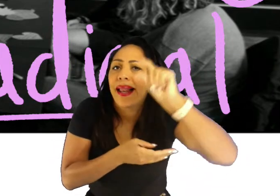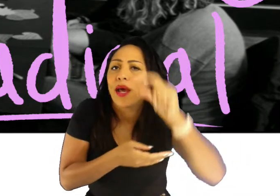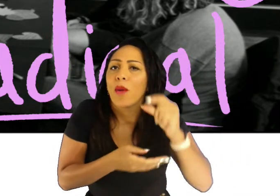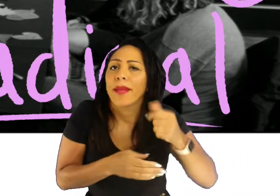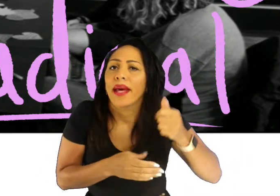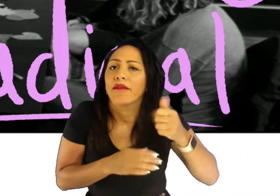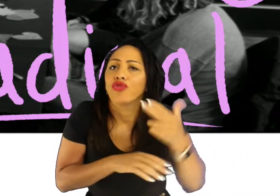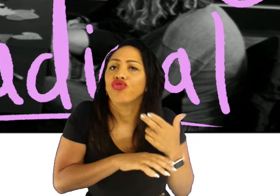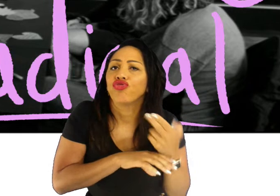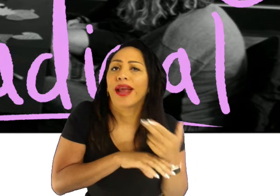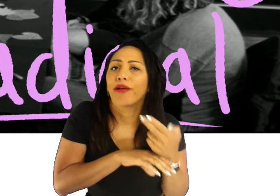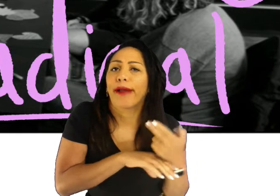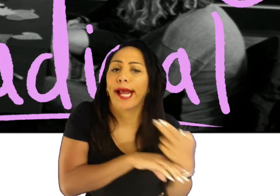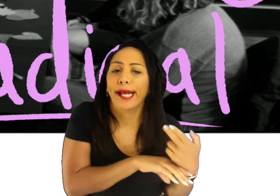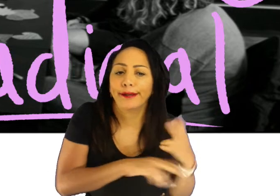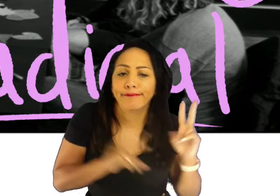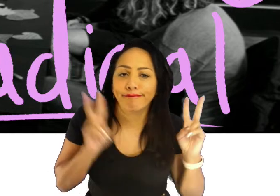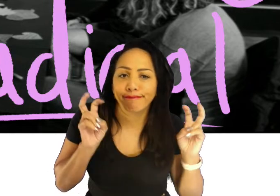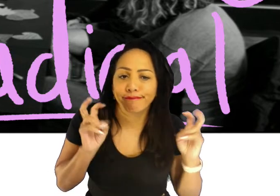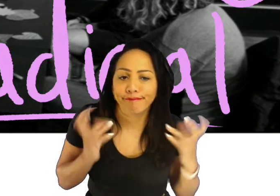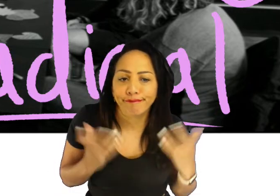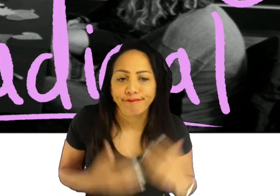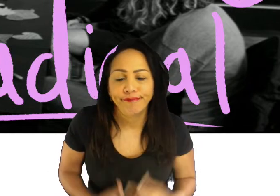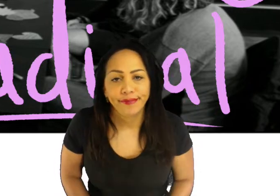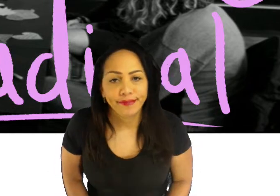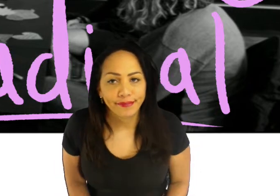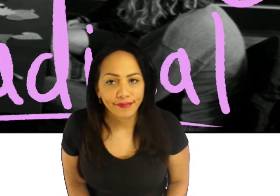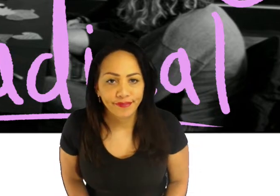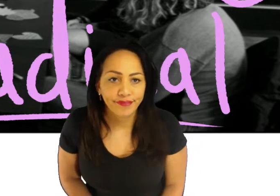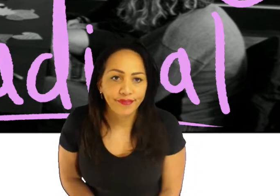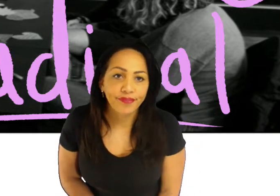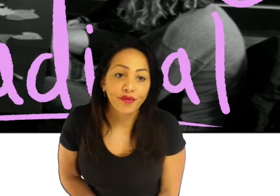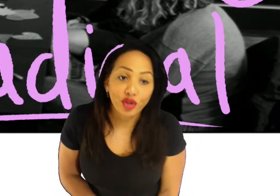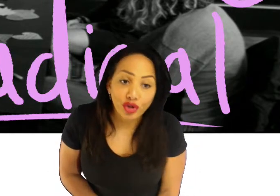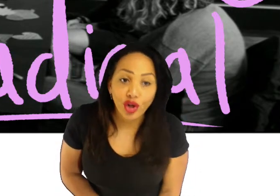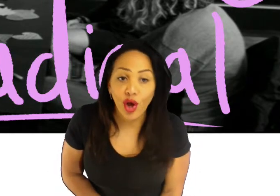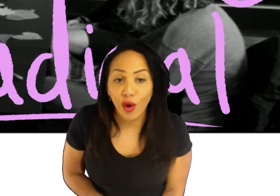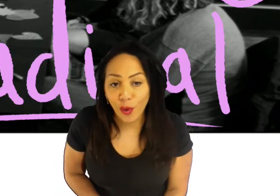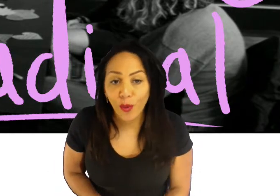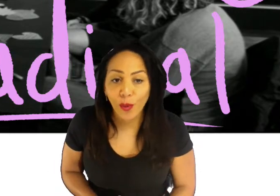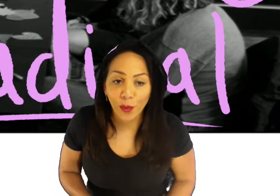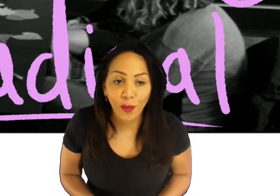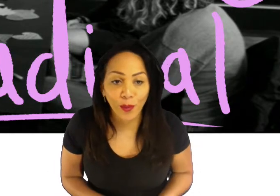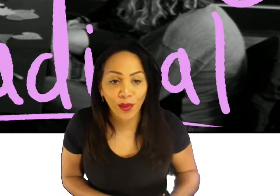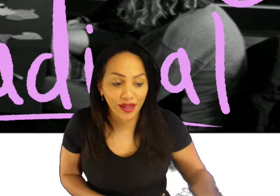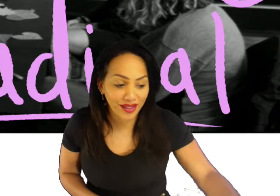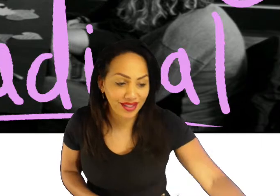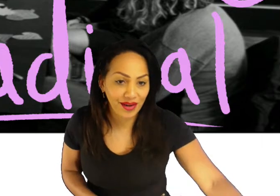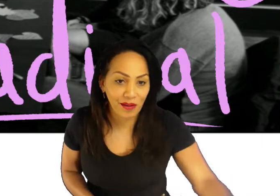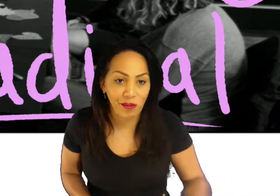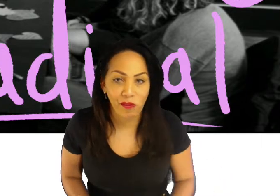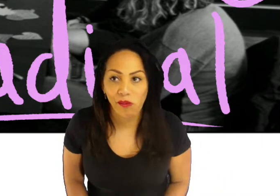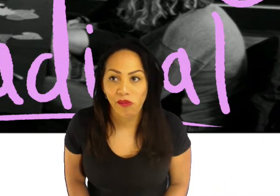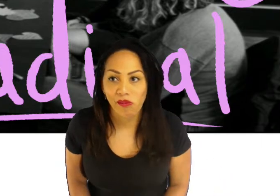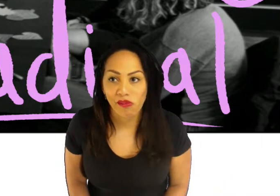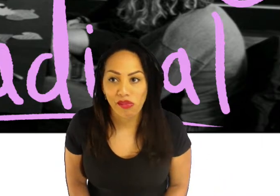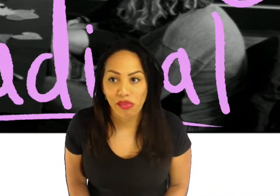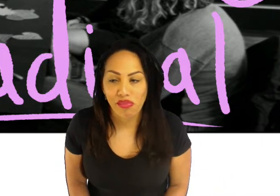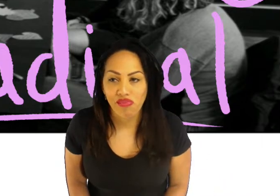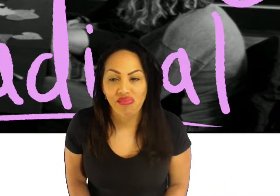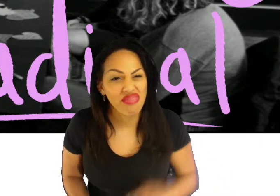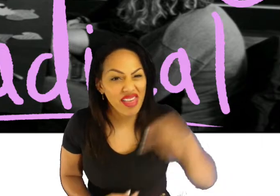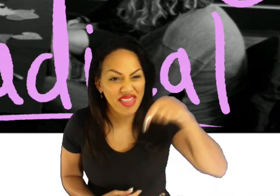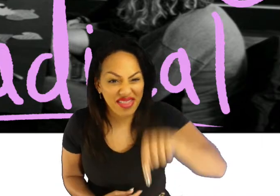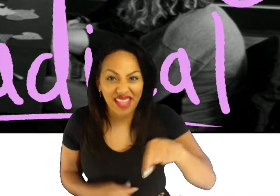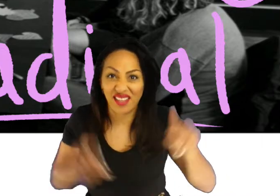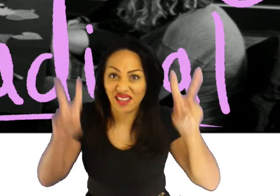that would potentially have you using that quiet space. Sort of because of this is about well-being, we